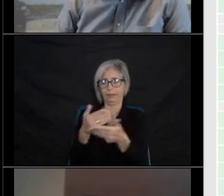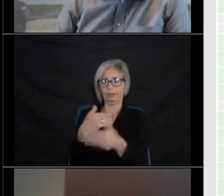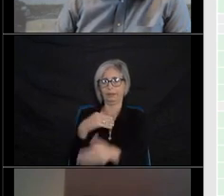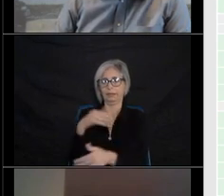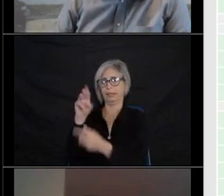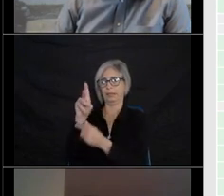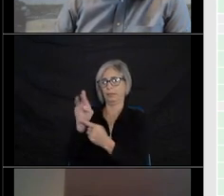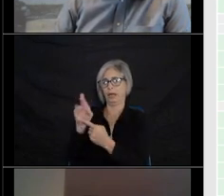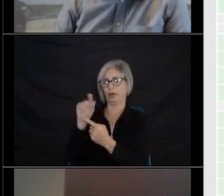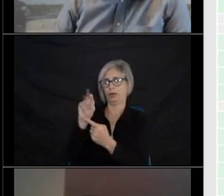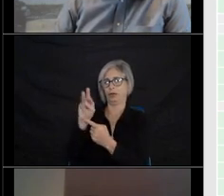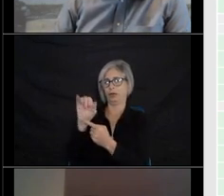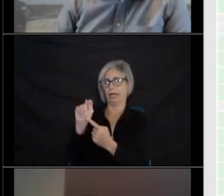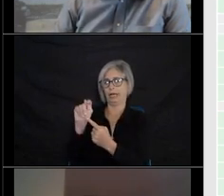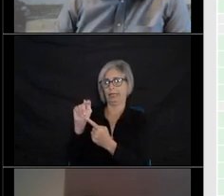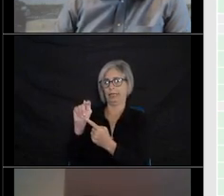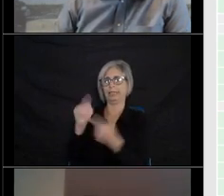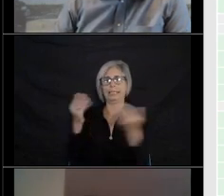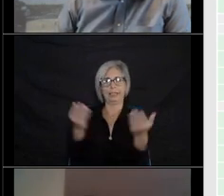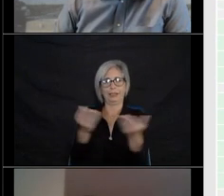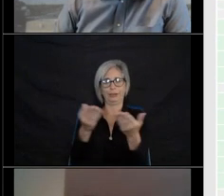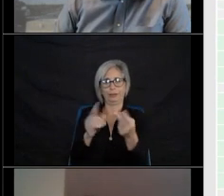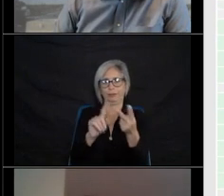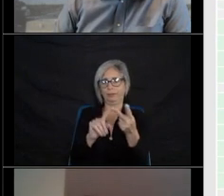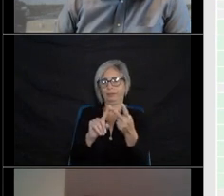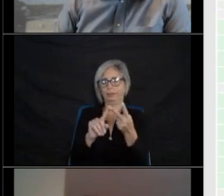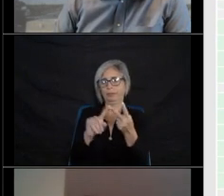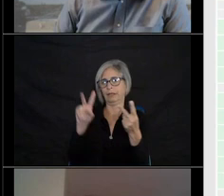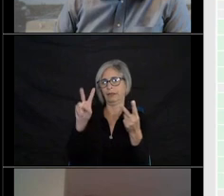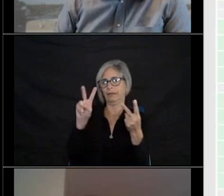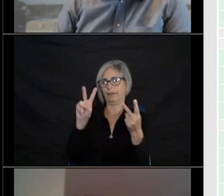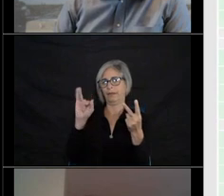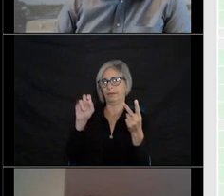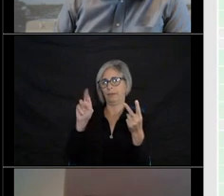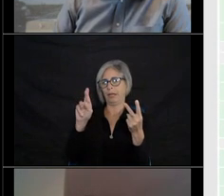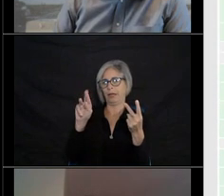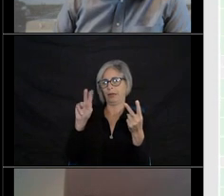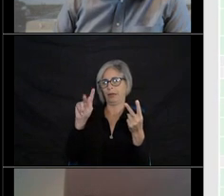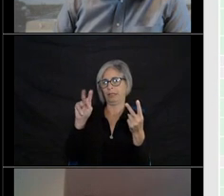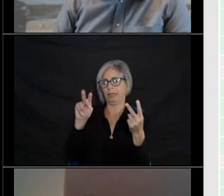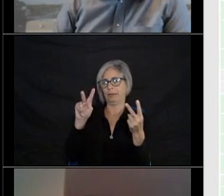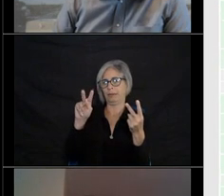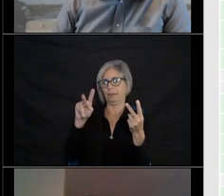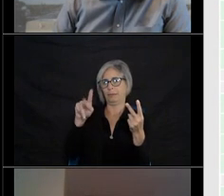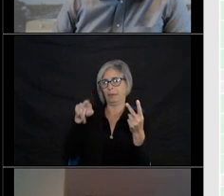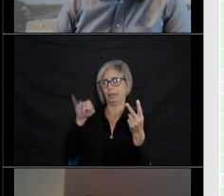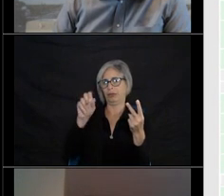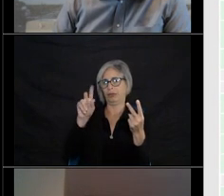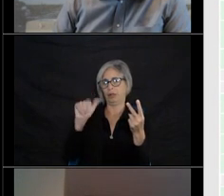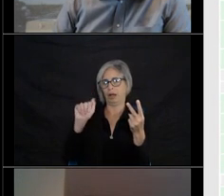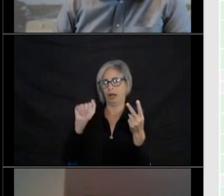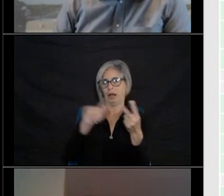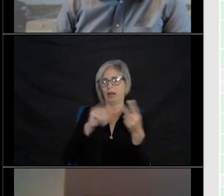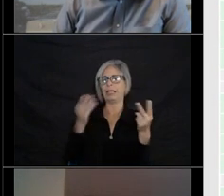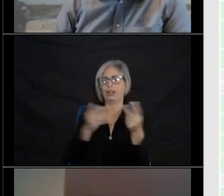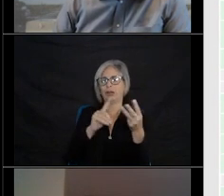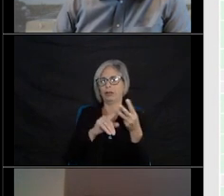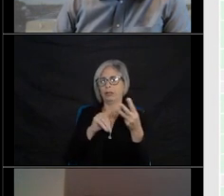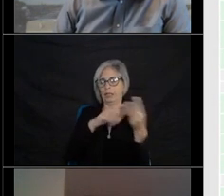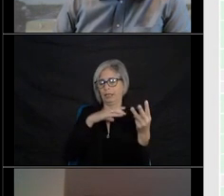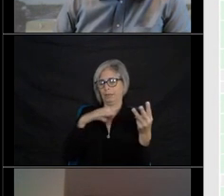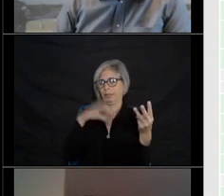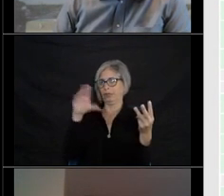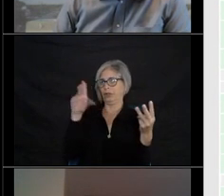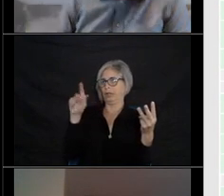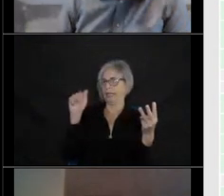Mayor Stephen B. Grant. Present. Vice Mayor Ty Pinserga. Present. Commissioner Justin